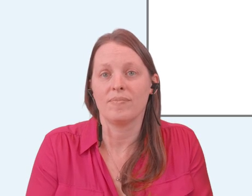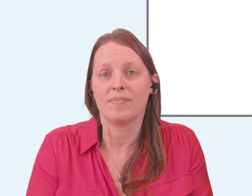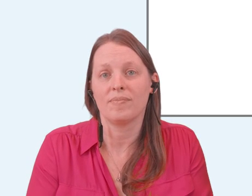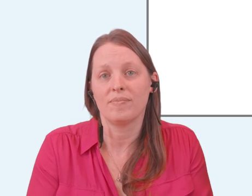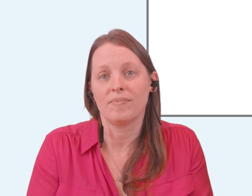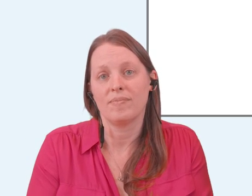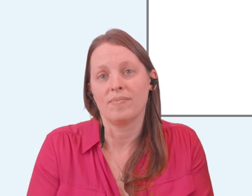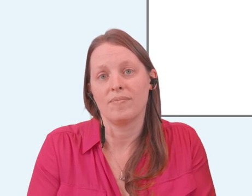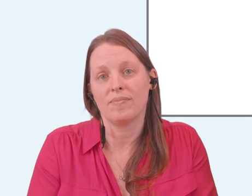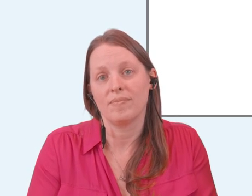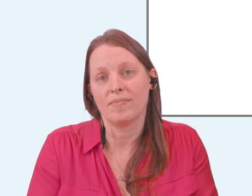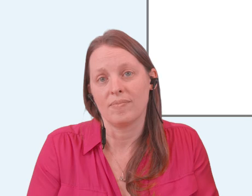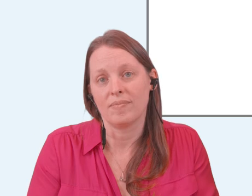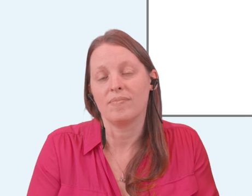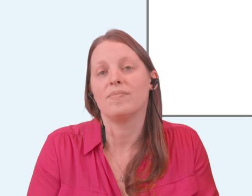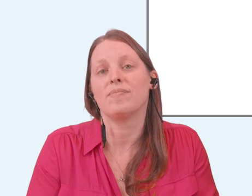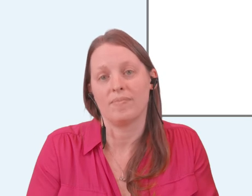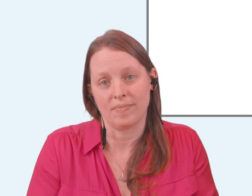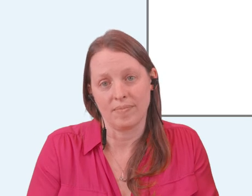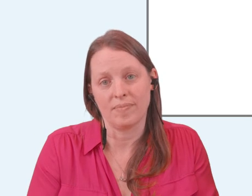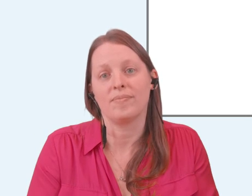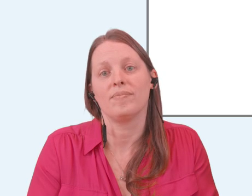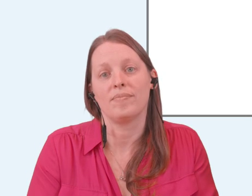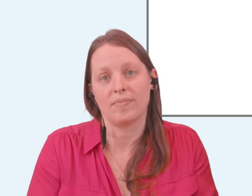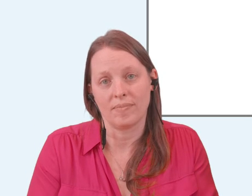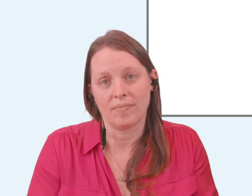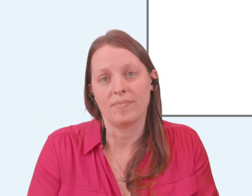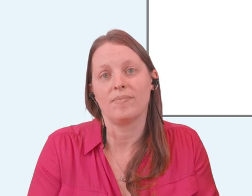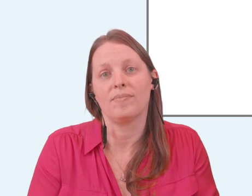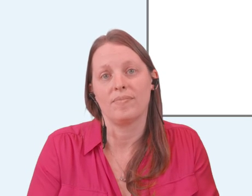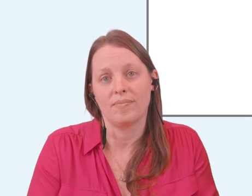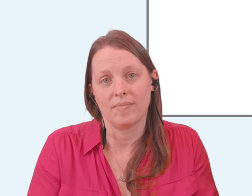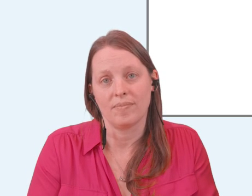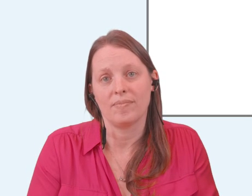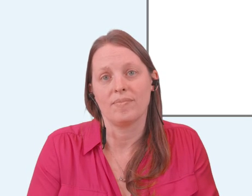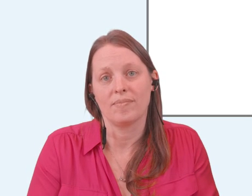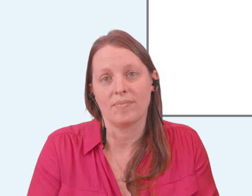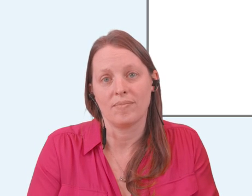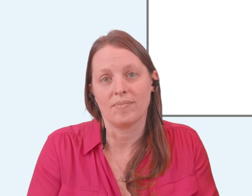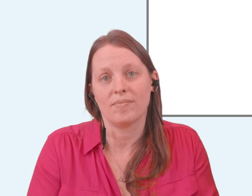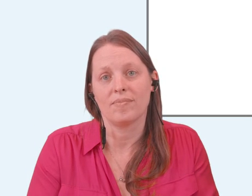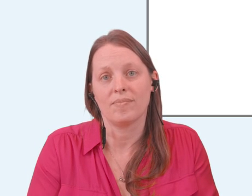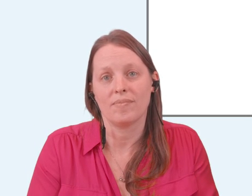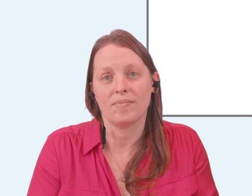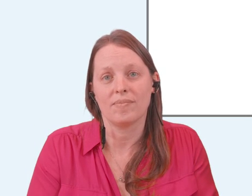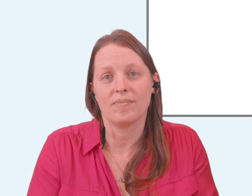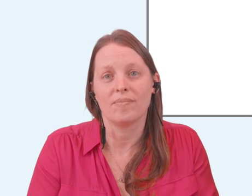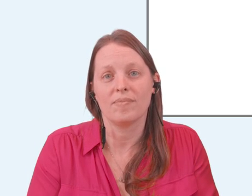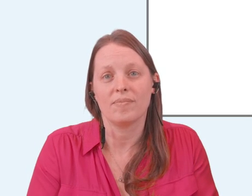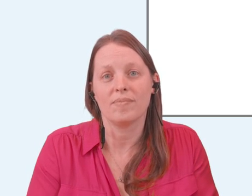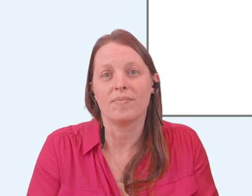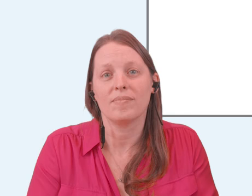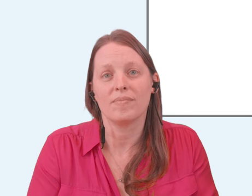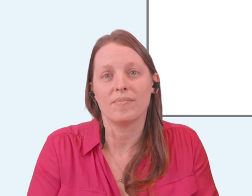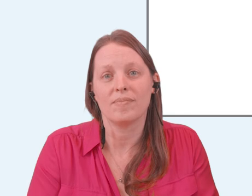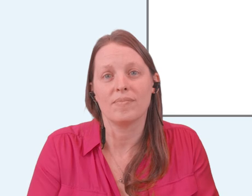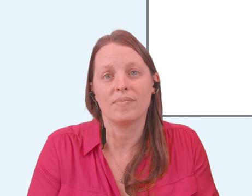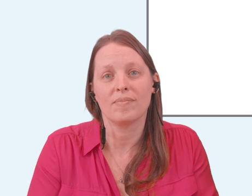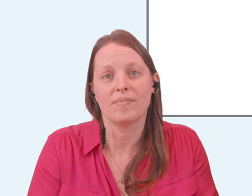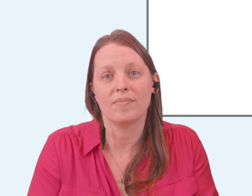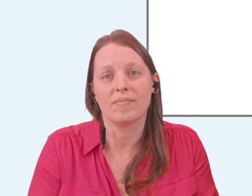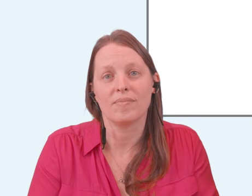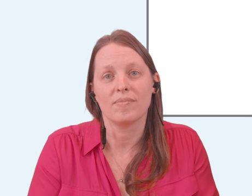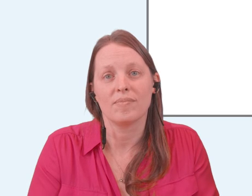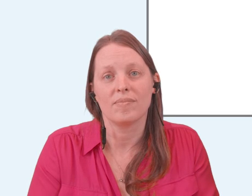the oculomotor examinations. If the patient has some, for example, cerebellar disease, if